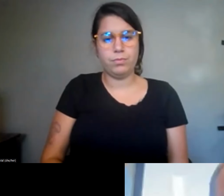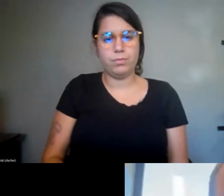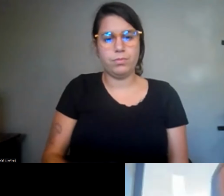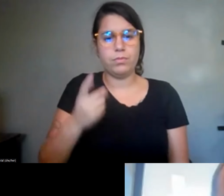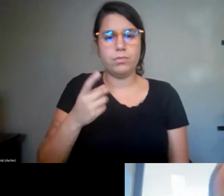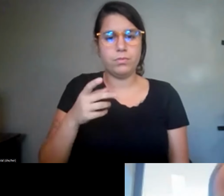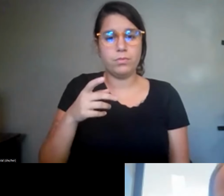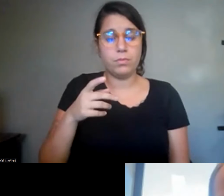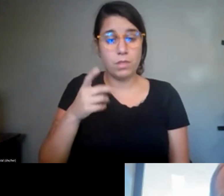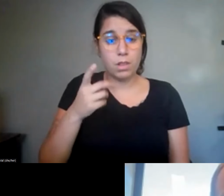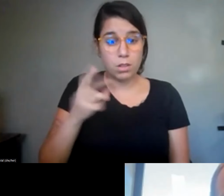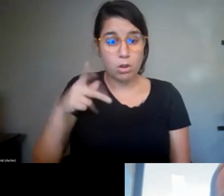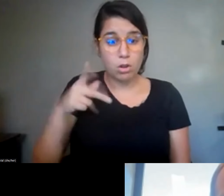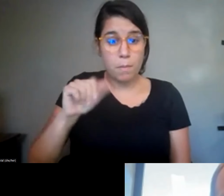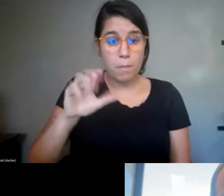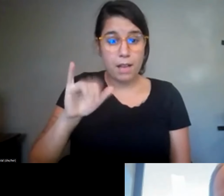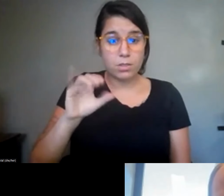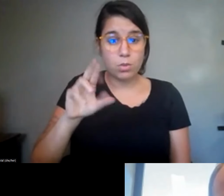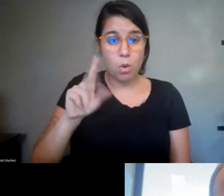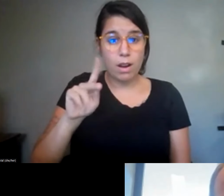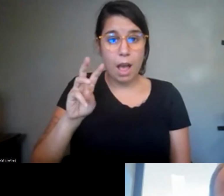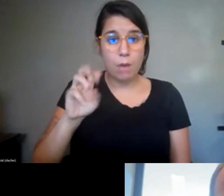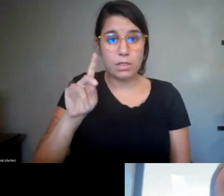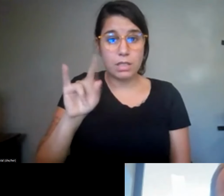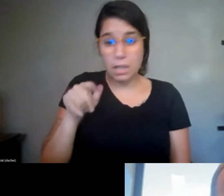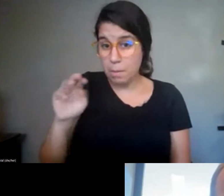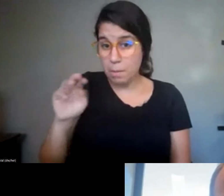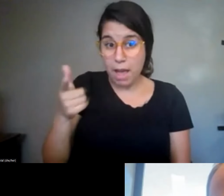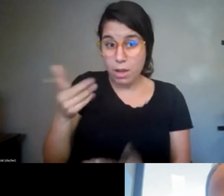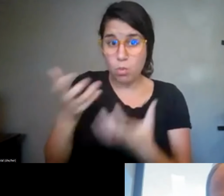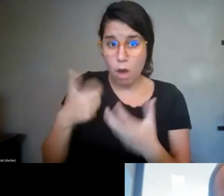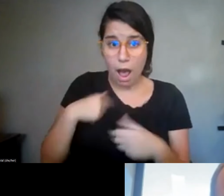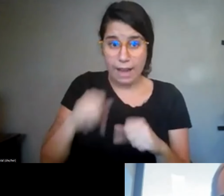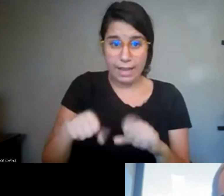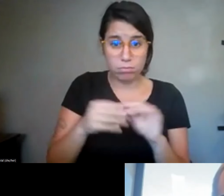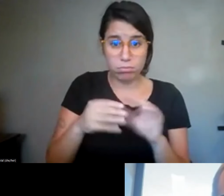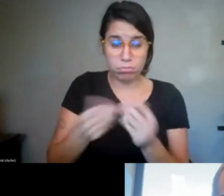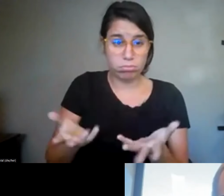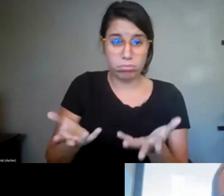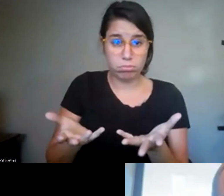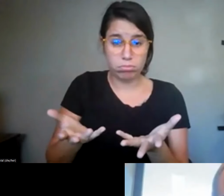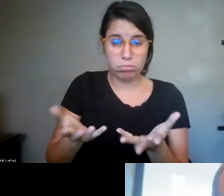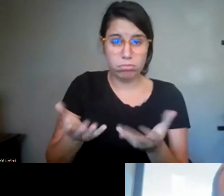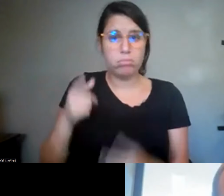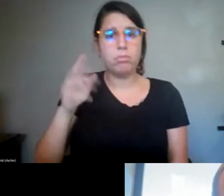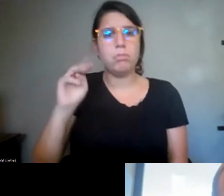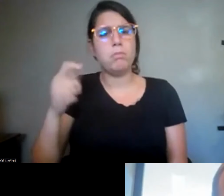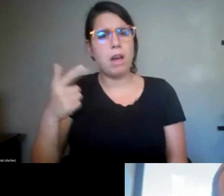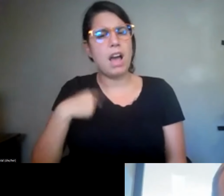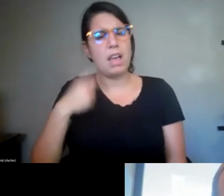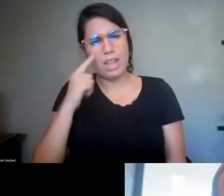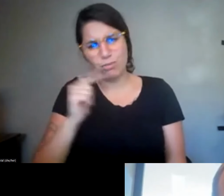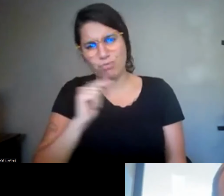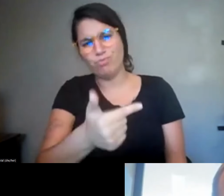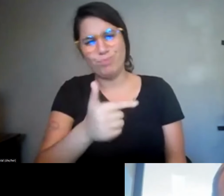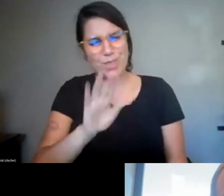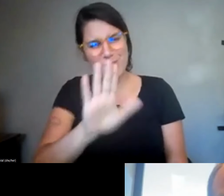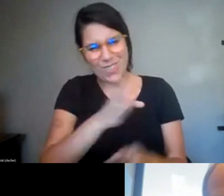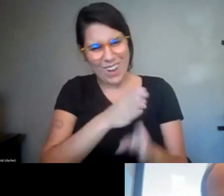Meg, do you want to go first, or I have a couple of thoughts, but we could do it in either. I think this is your